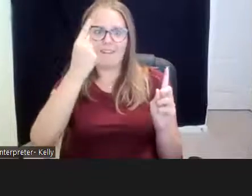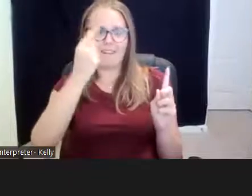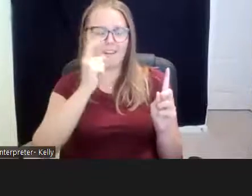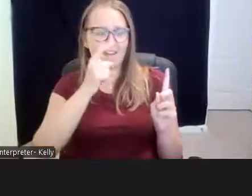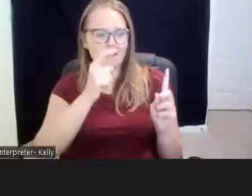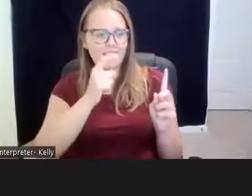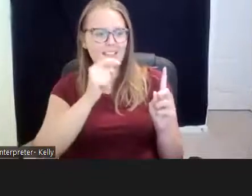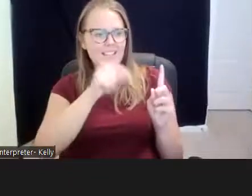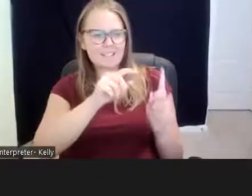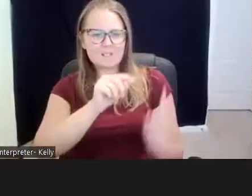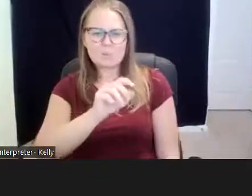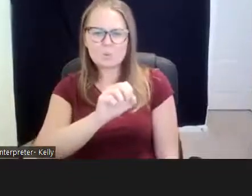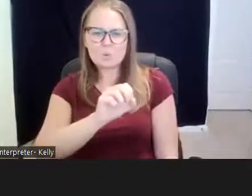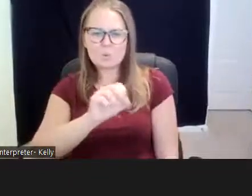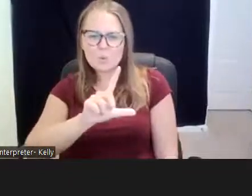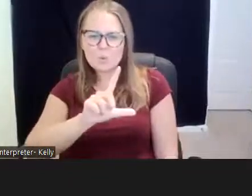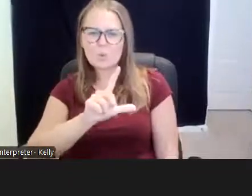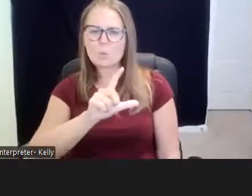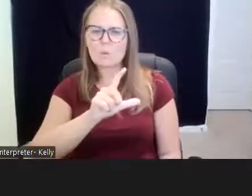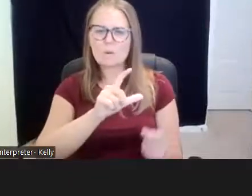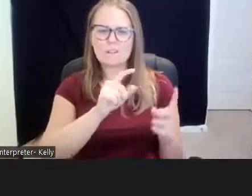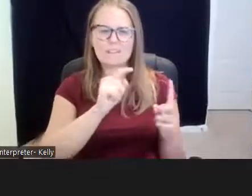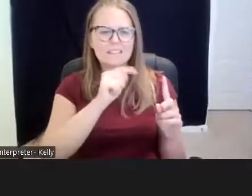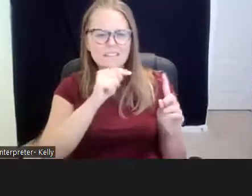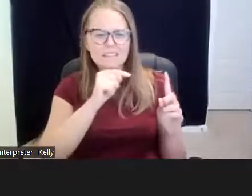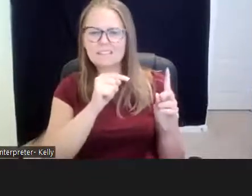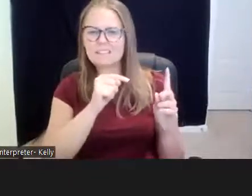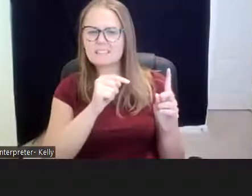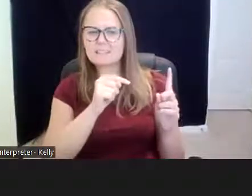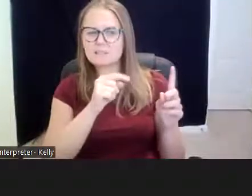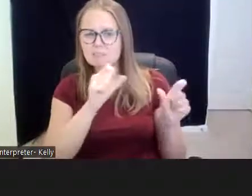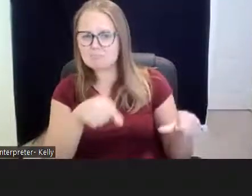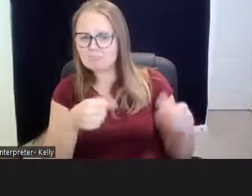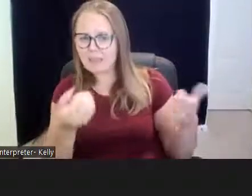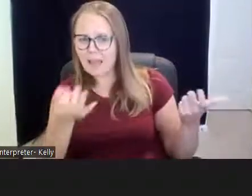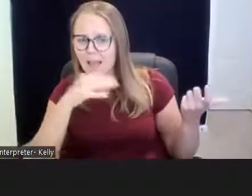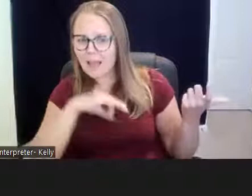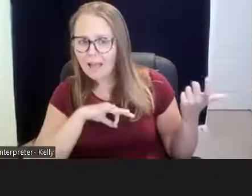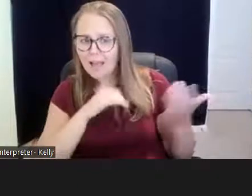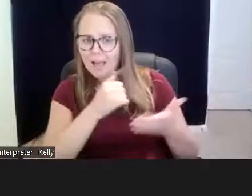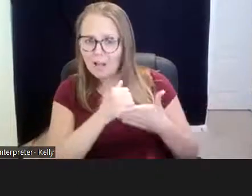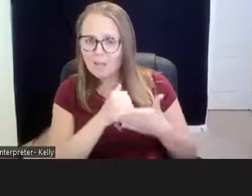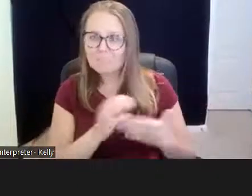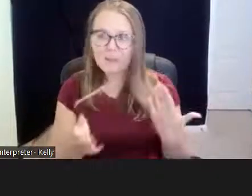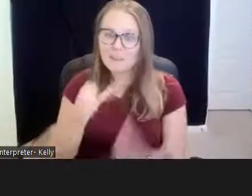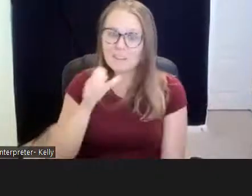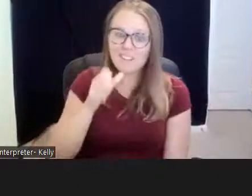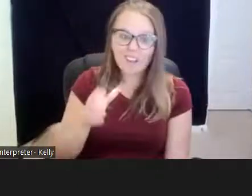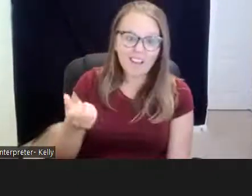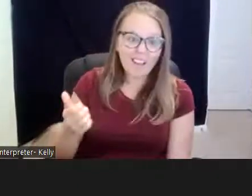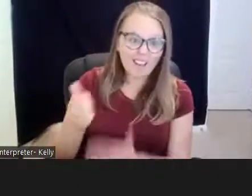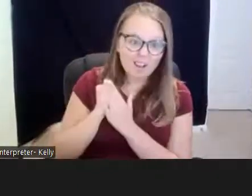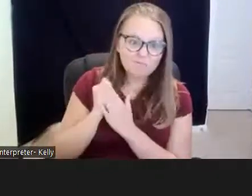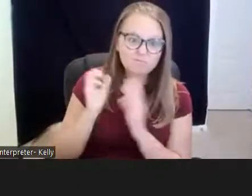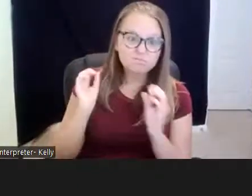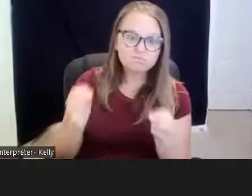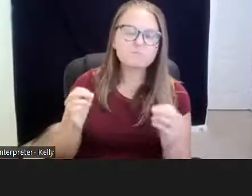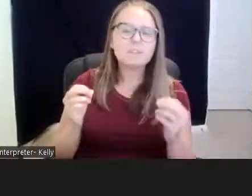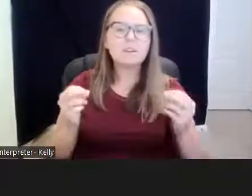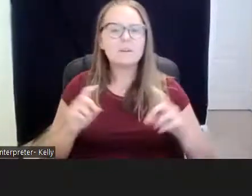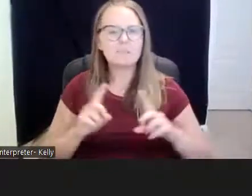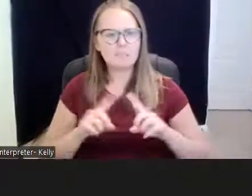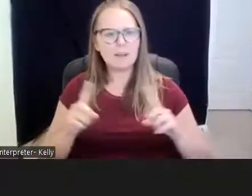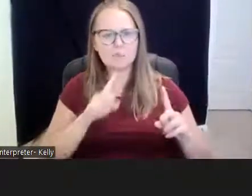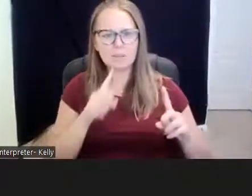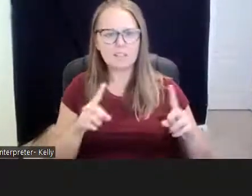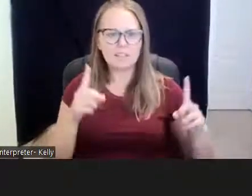certain tools may be helpful or not, but there's